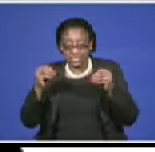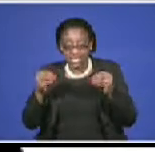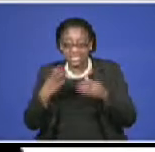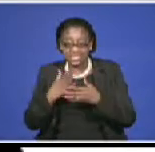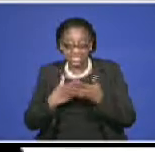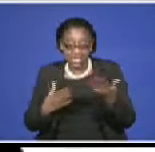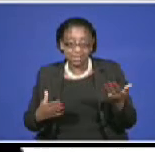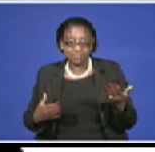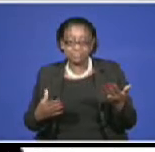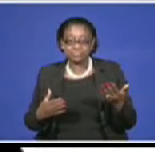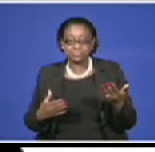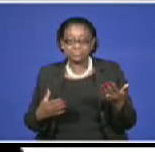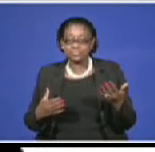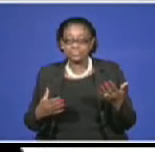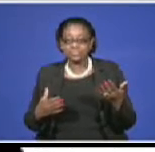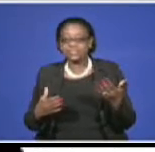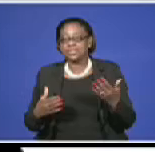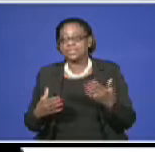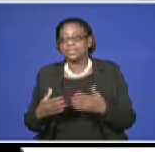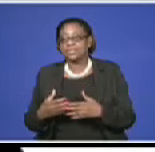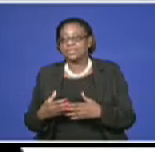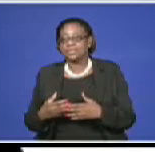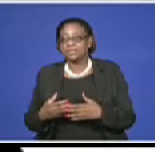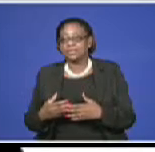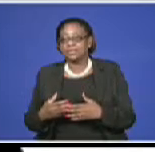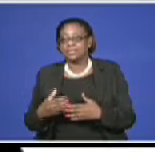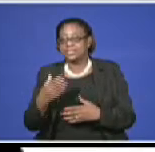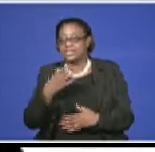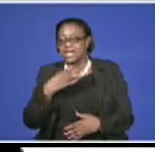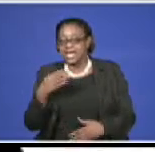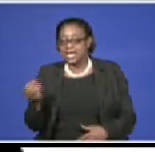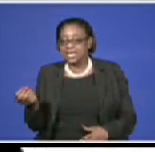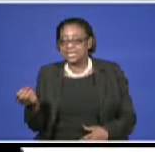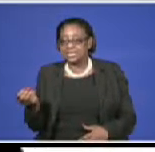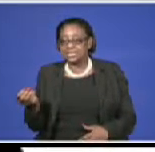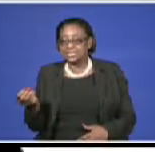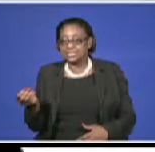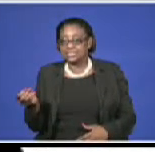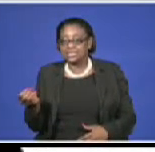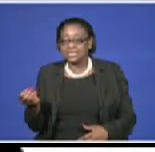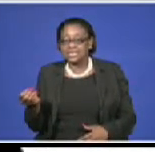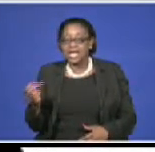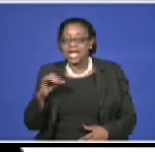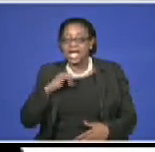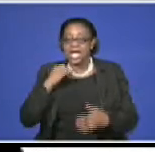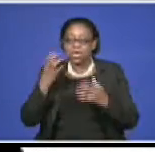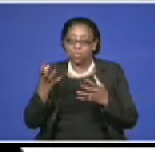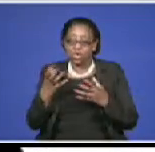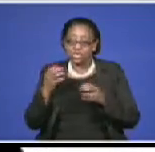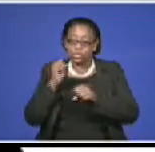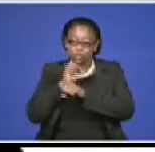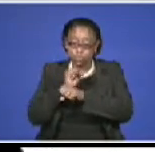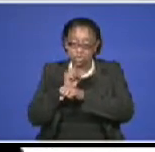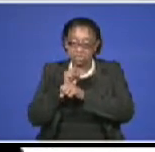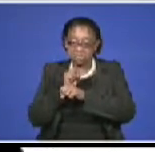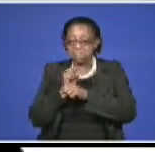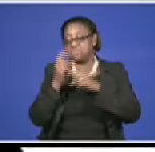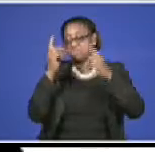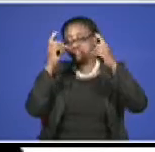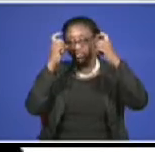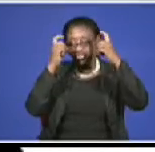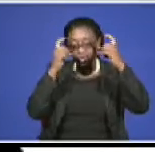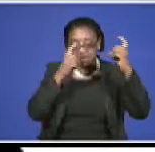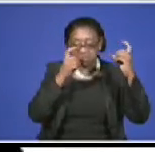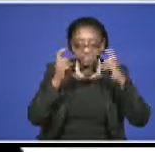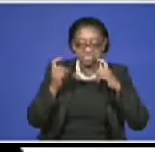like limited edition prints and so forth. And I do, of course, do client work for photography